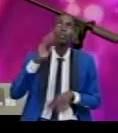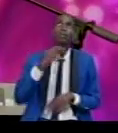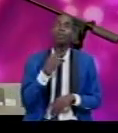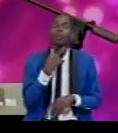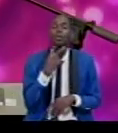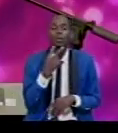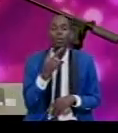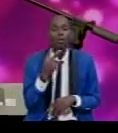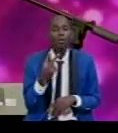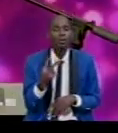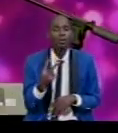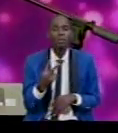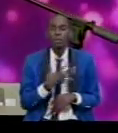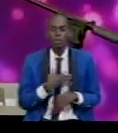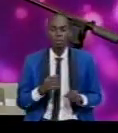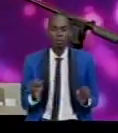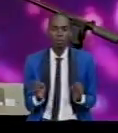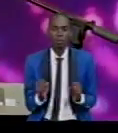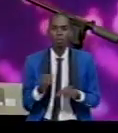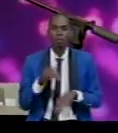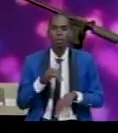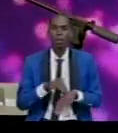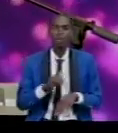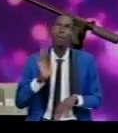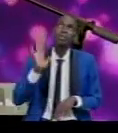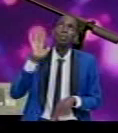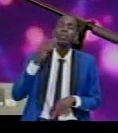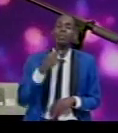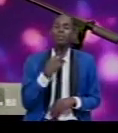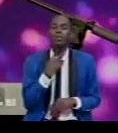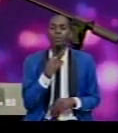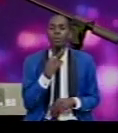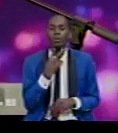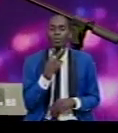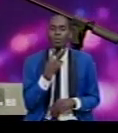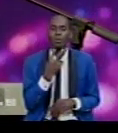his voice. It trembles at his